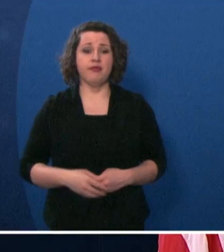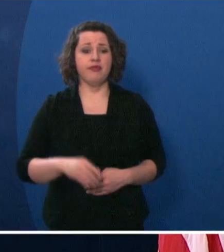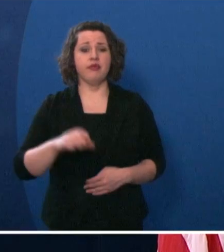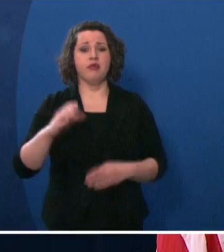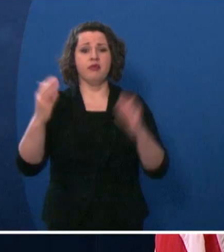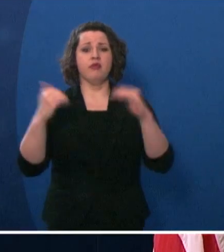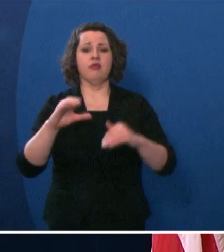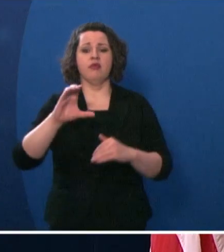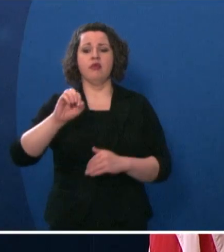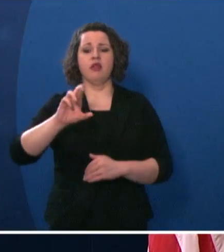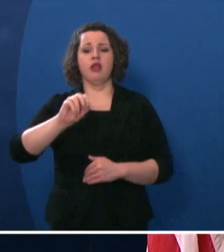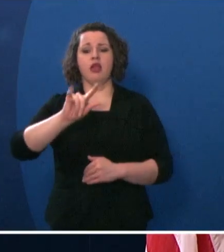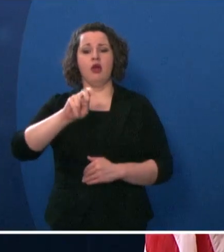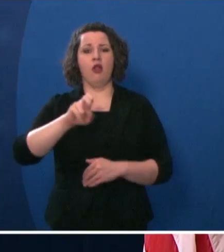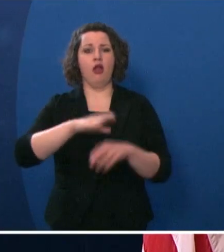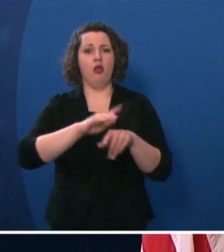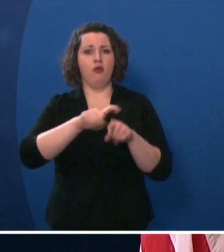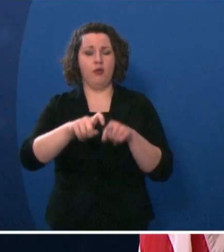Caroline, go ahead.